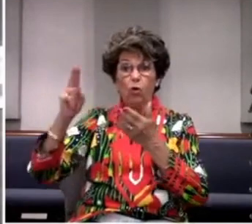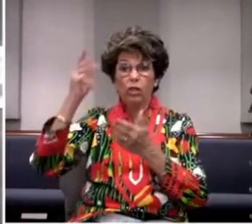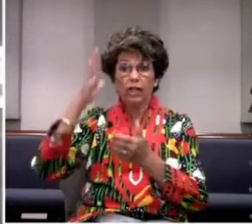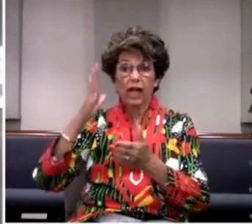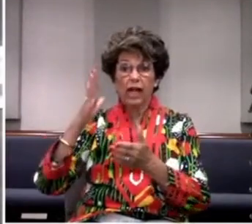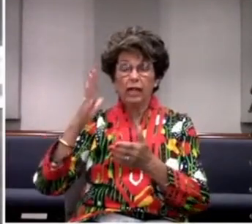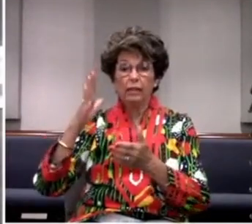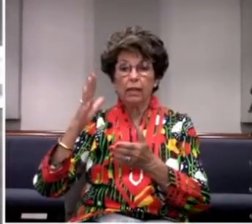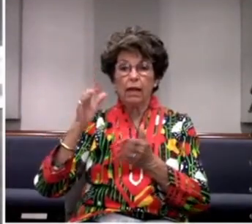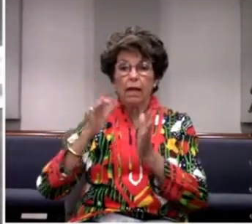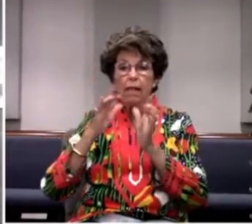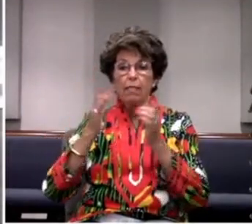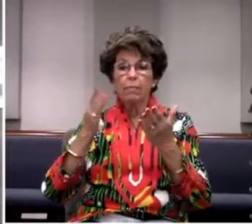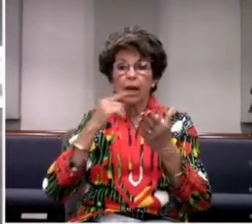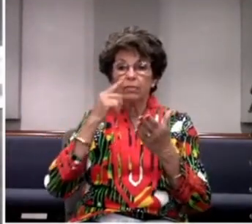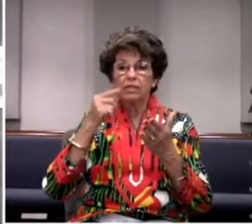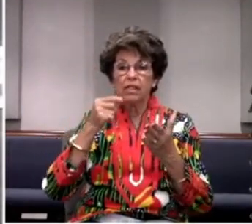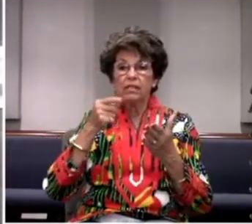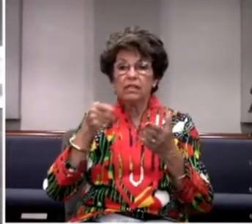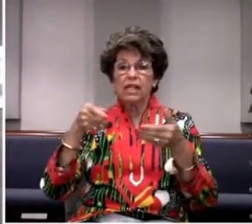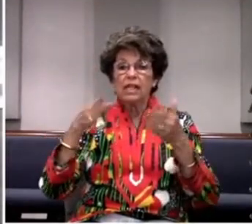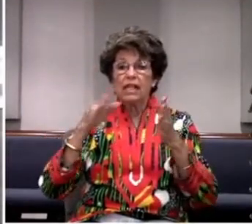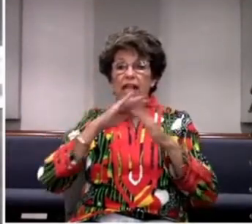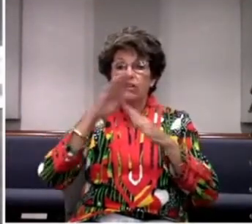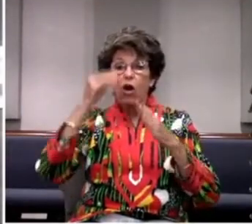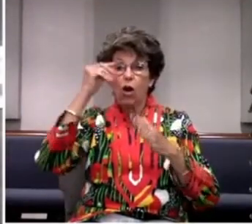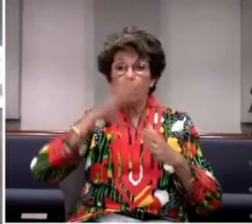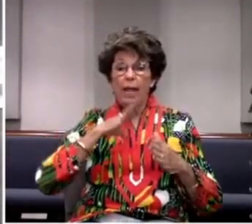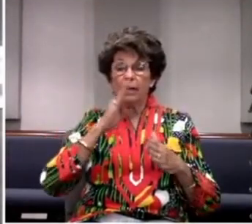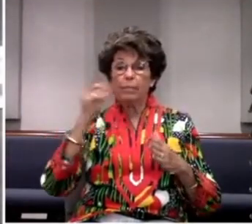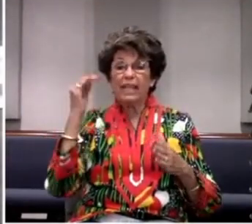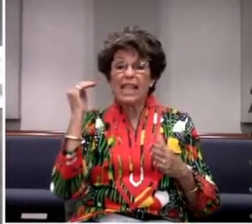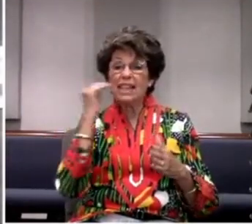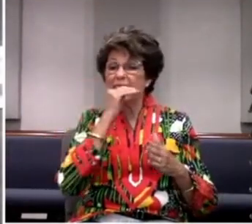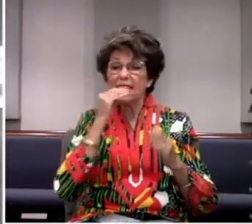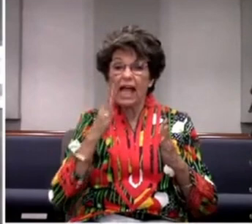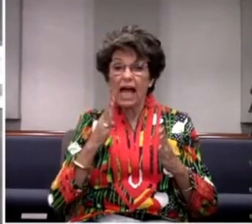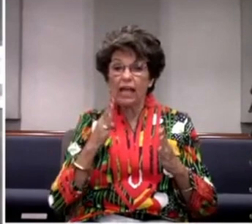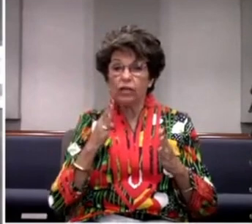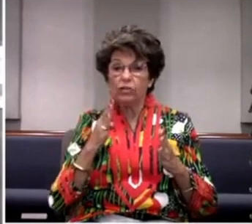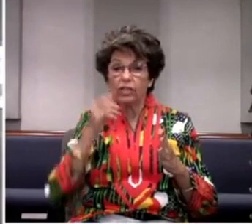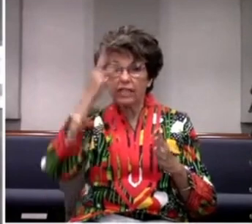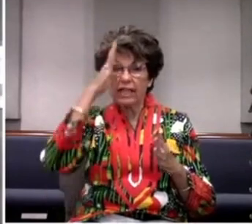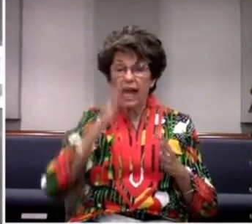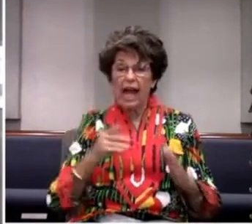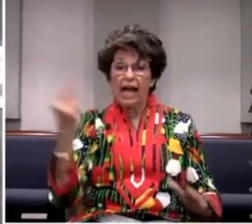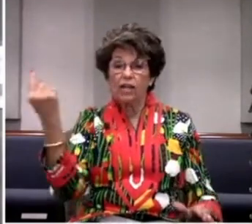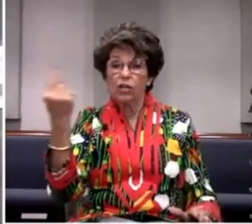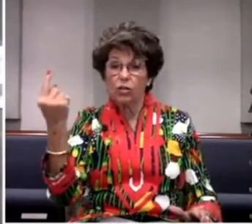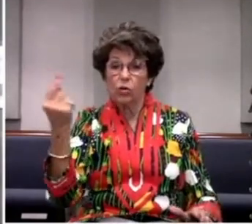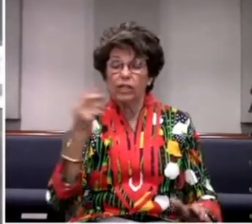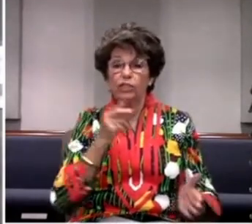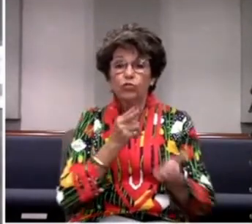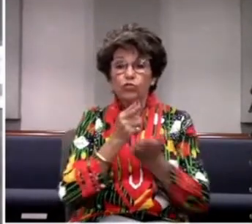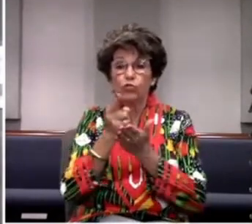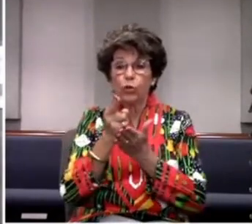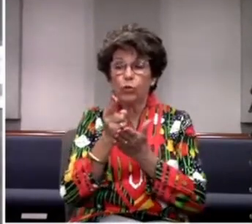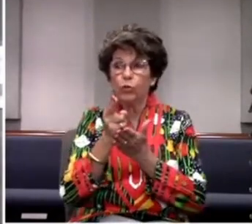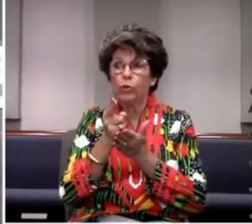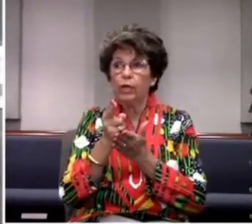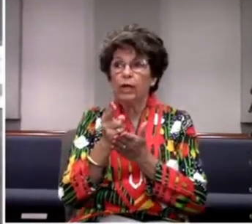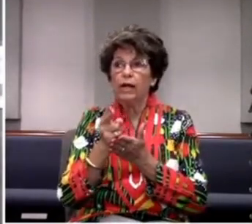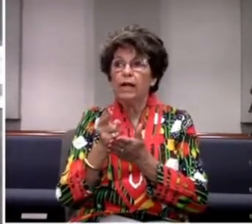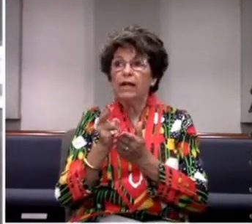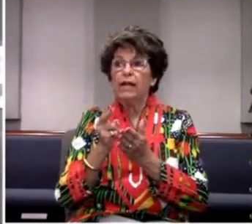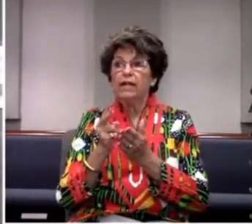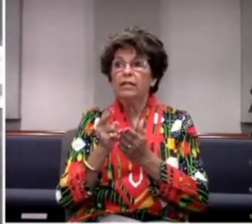men be liars and God be true. This is the holy word of God. It is absolute truth. It does not contain